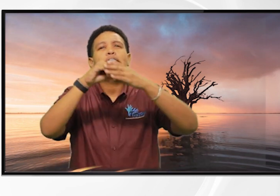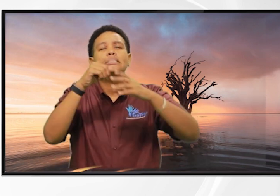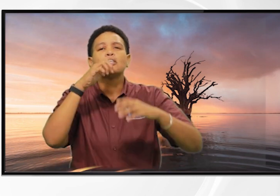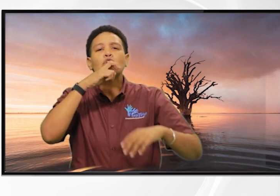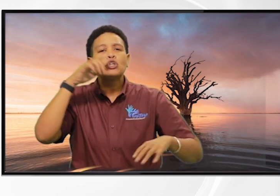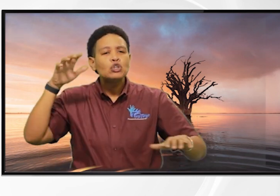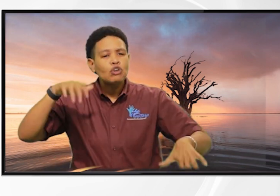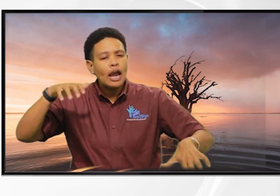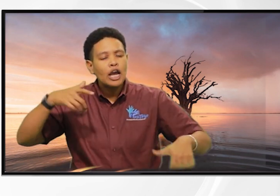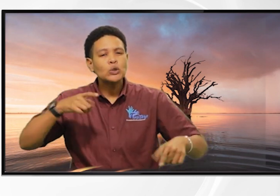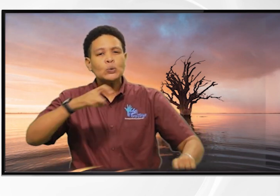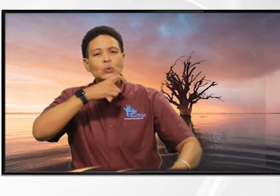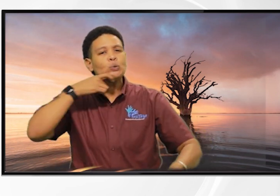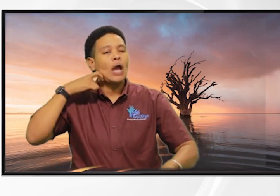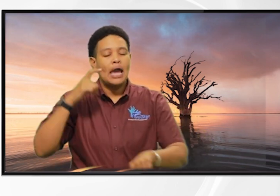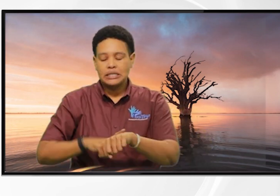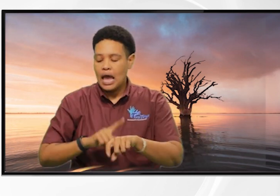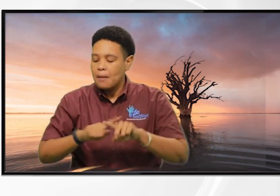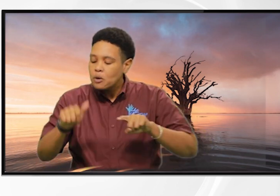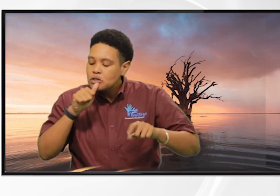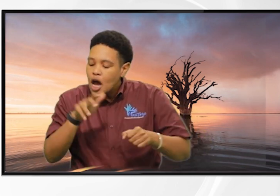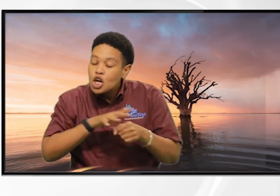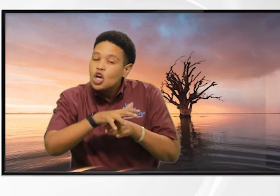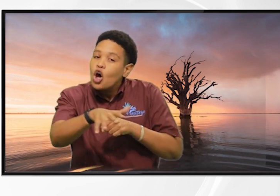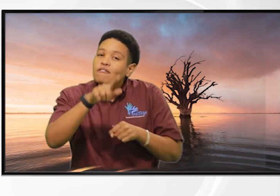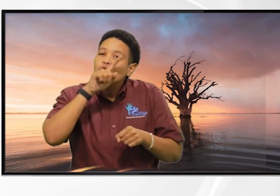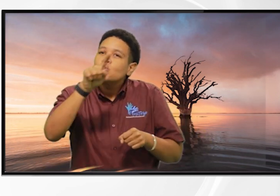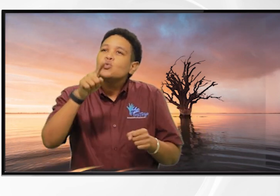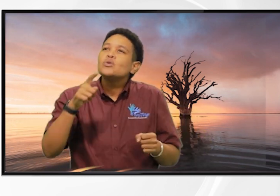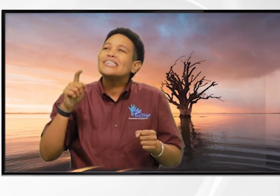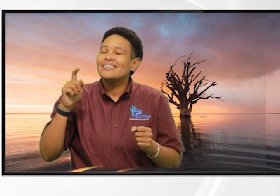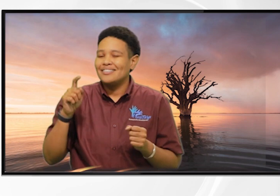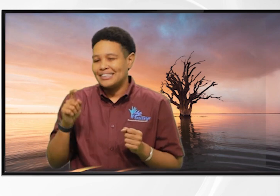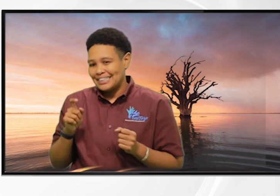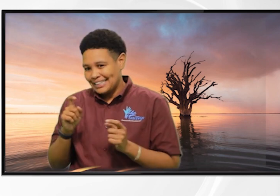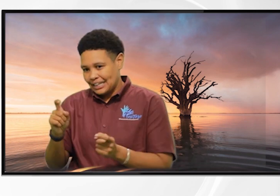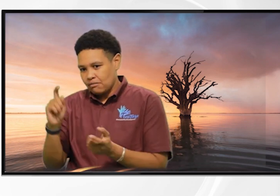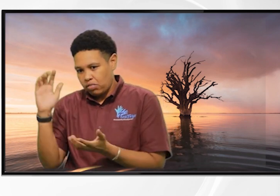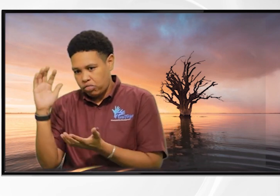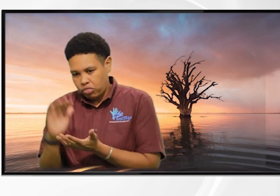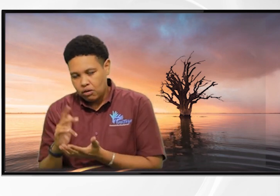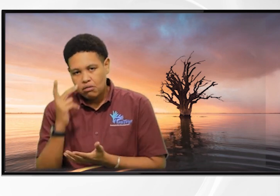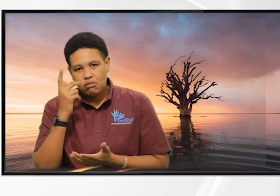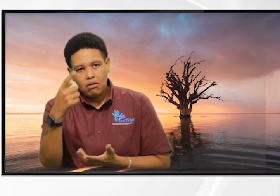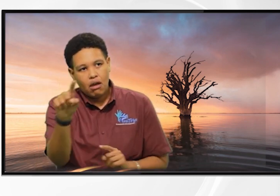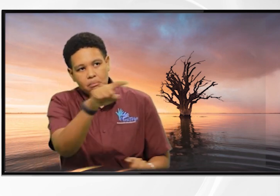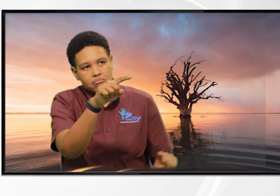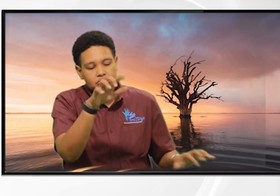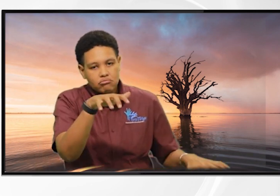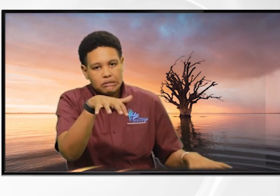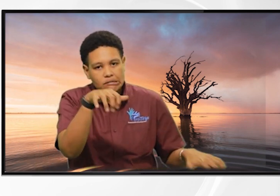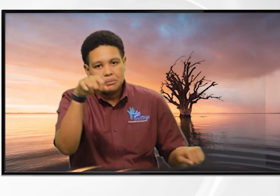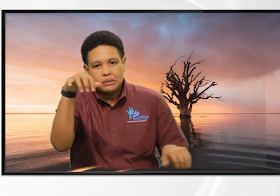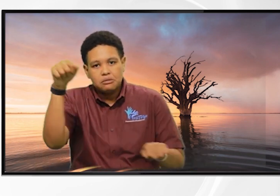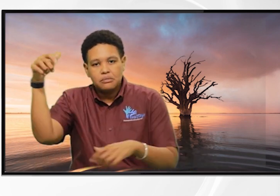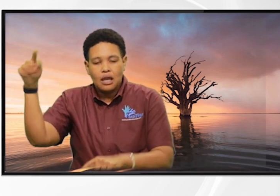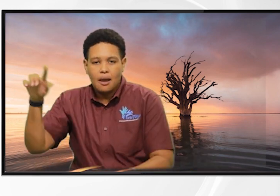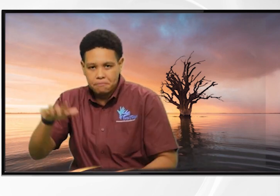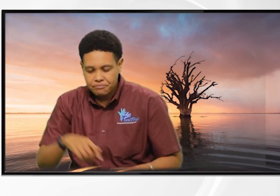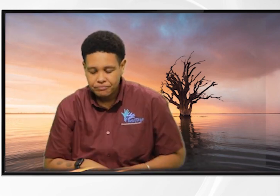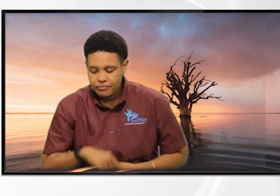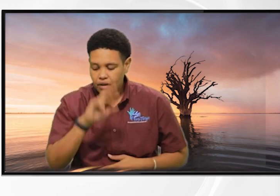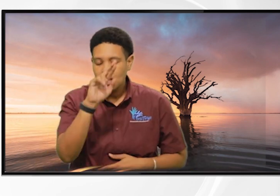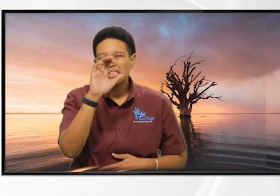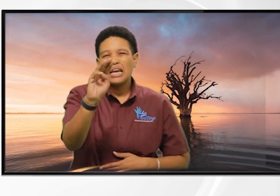dry season, but not enough to offset the late season decrease. RCM projections